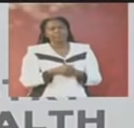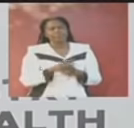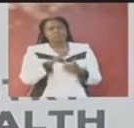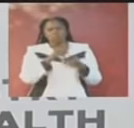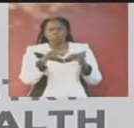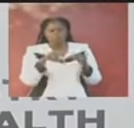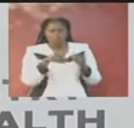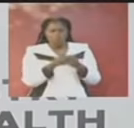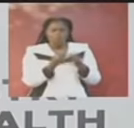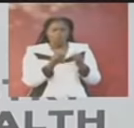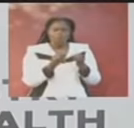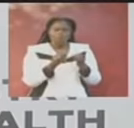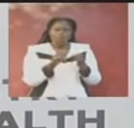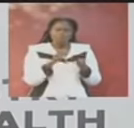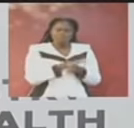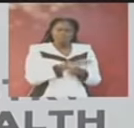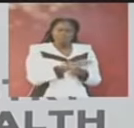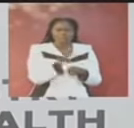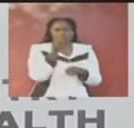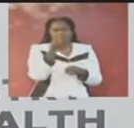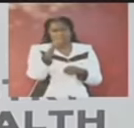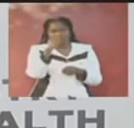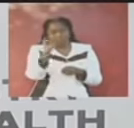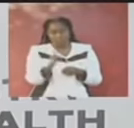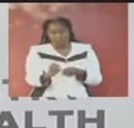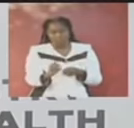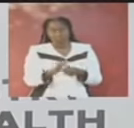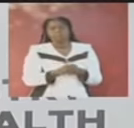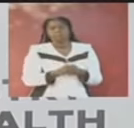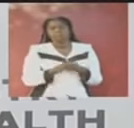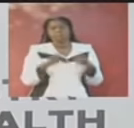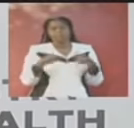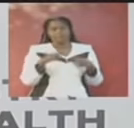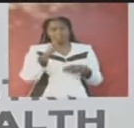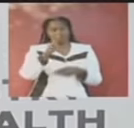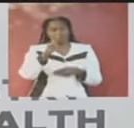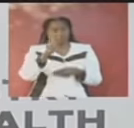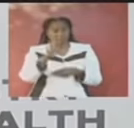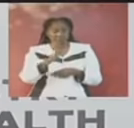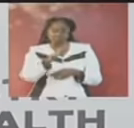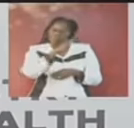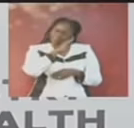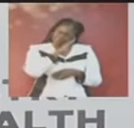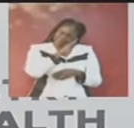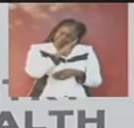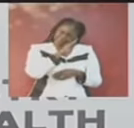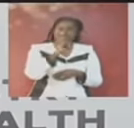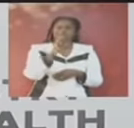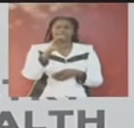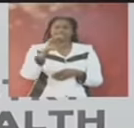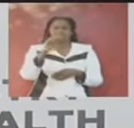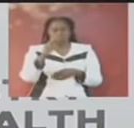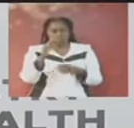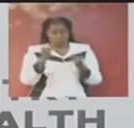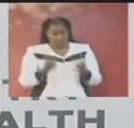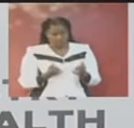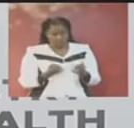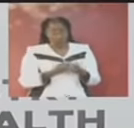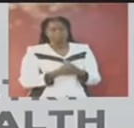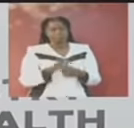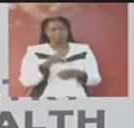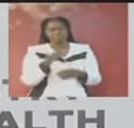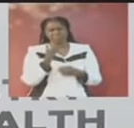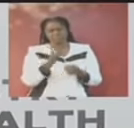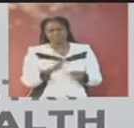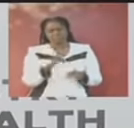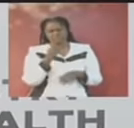11%, and at present we have 34 ICU beds available. As I had indicated on an earlier press conference,